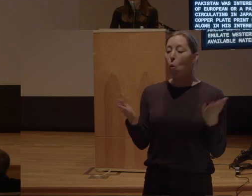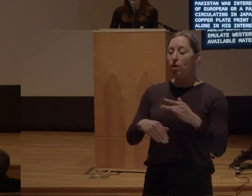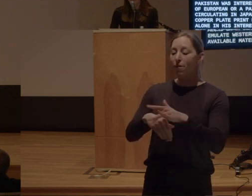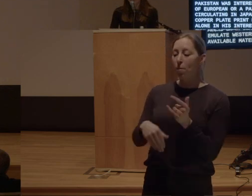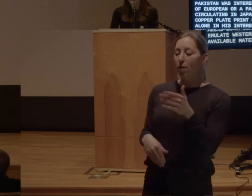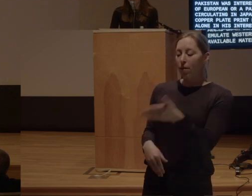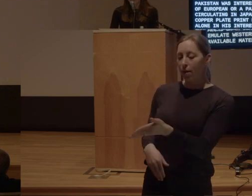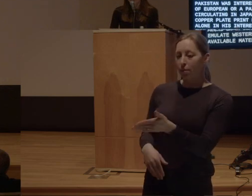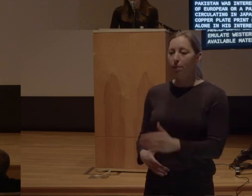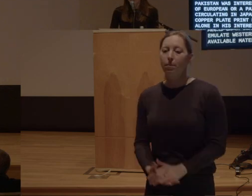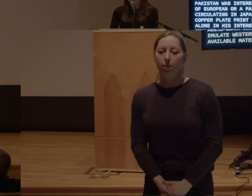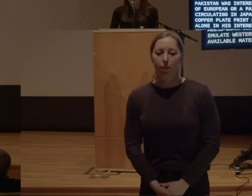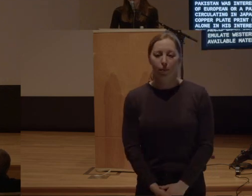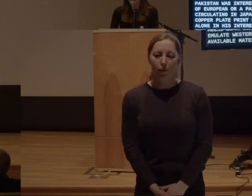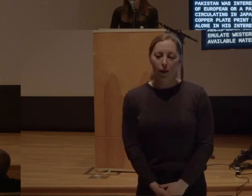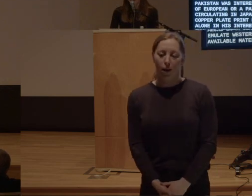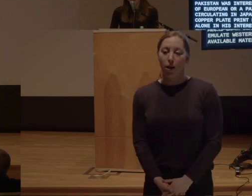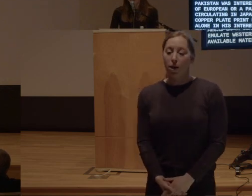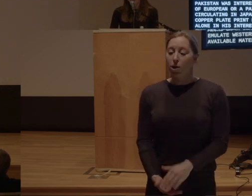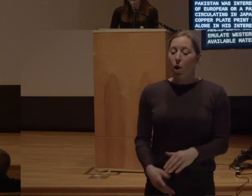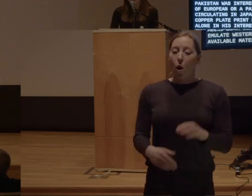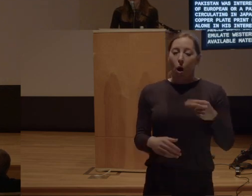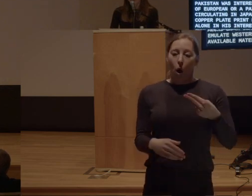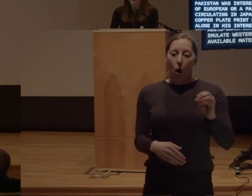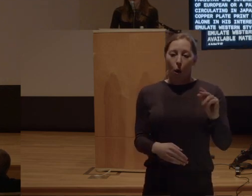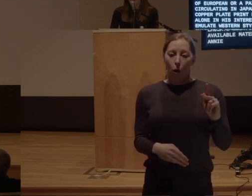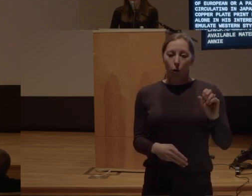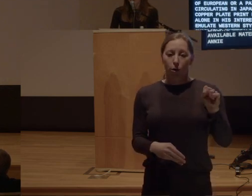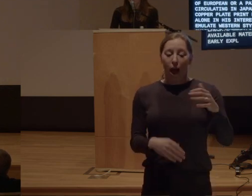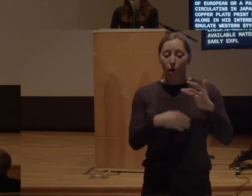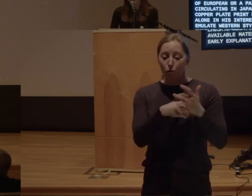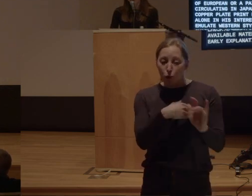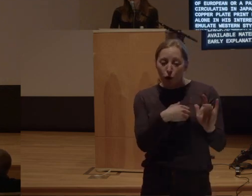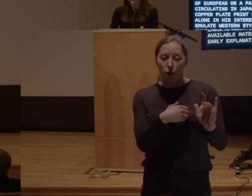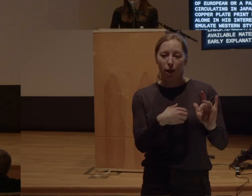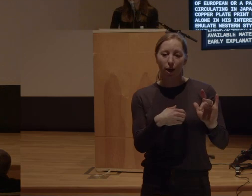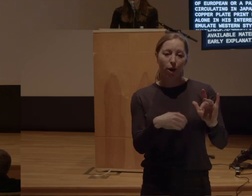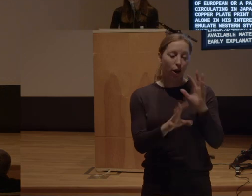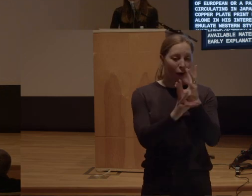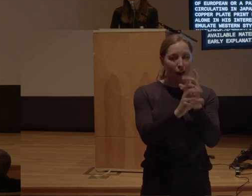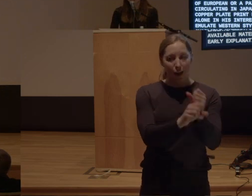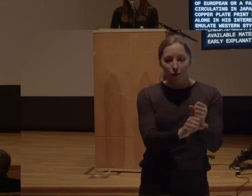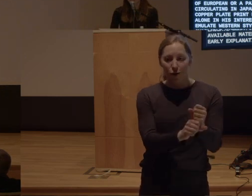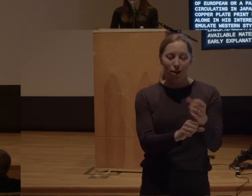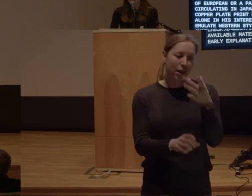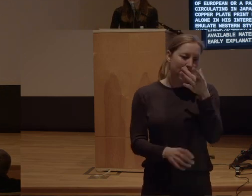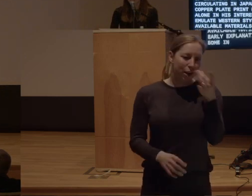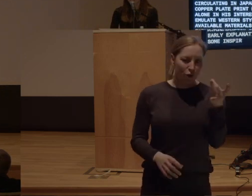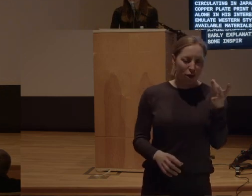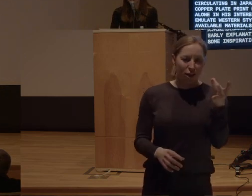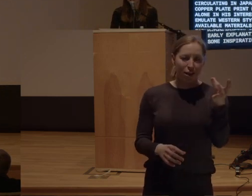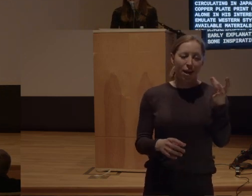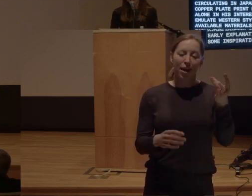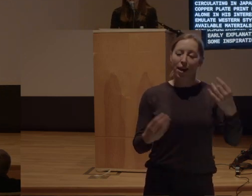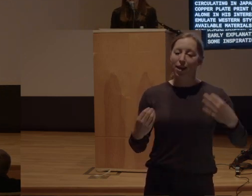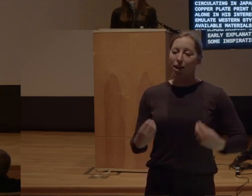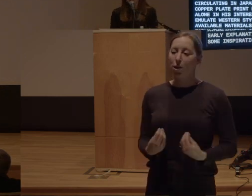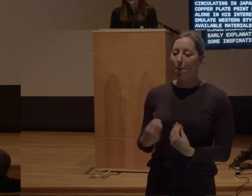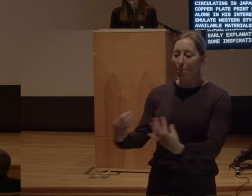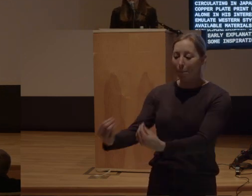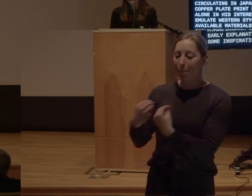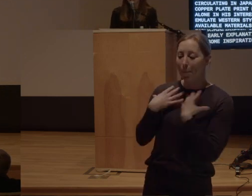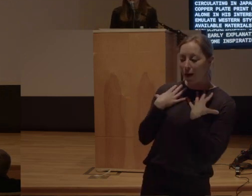subjects. Hokusai's early exploration of waves seems to have drawn some inspiration from Shiba Kokan's